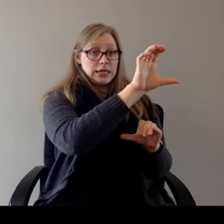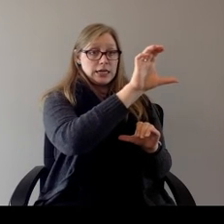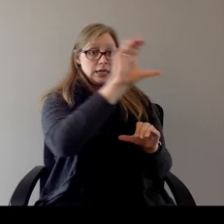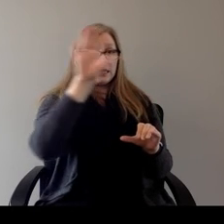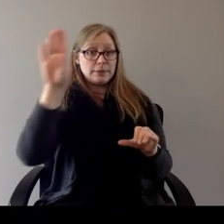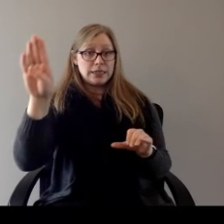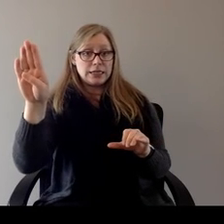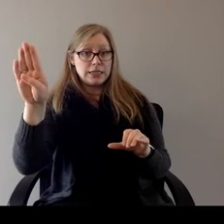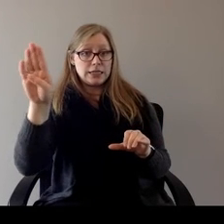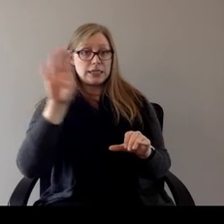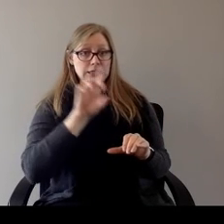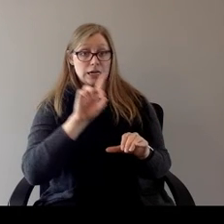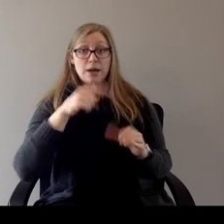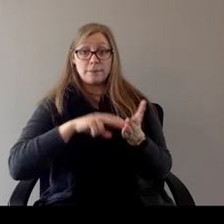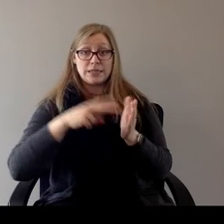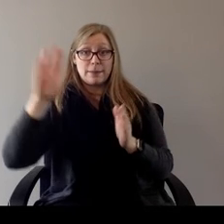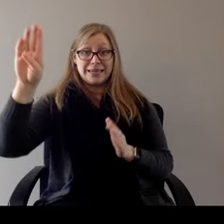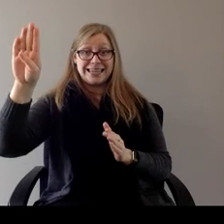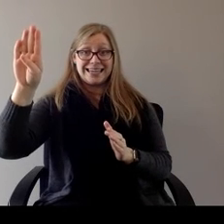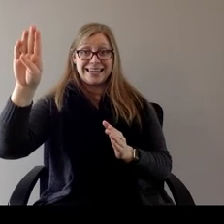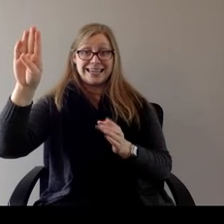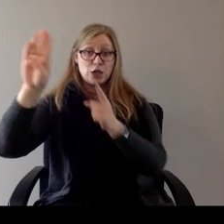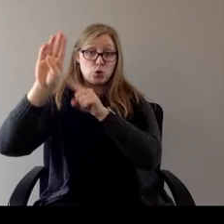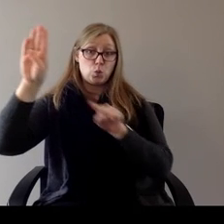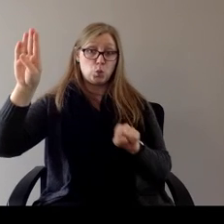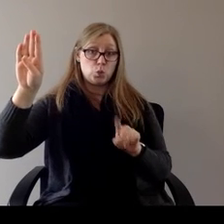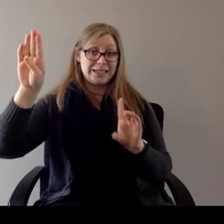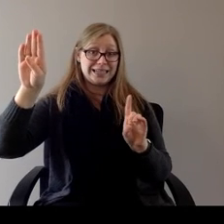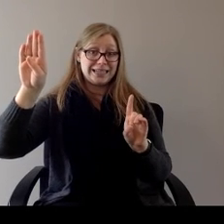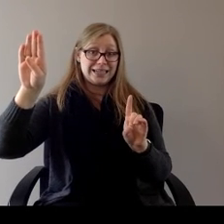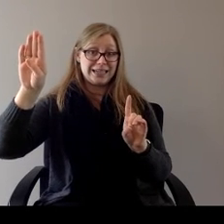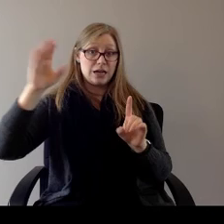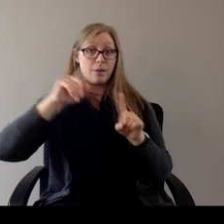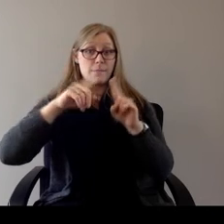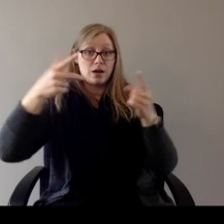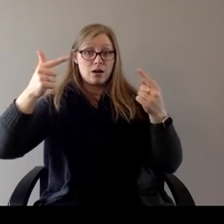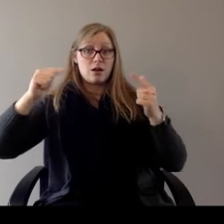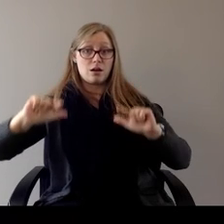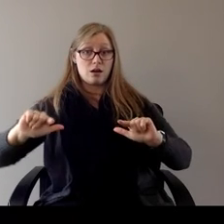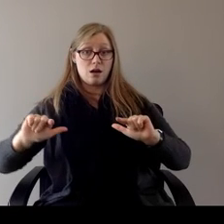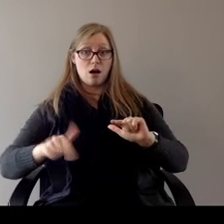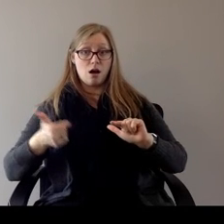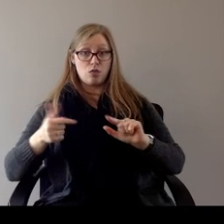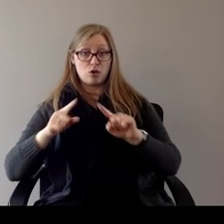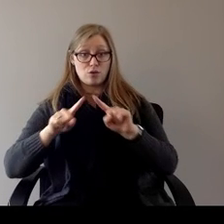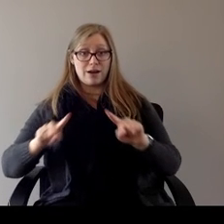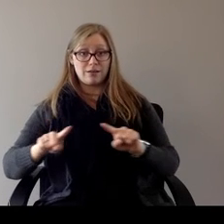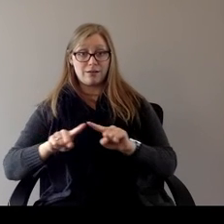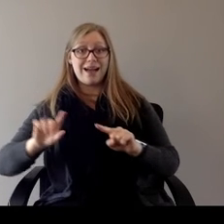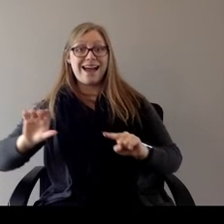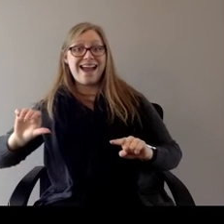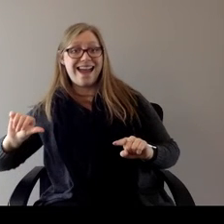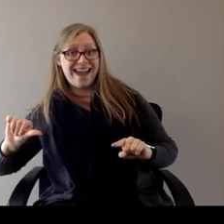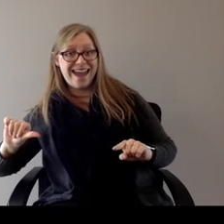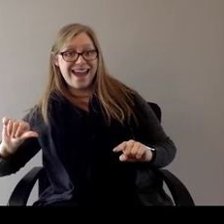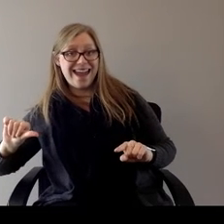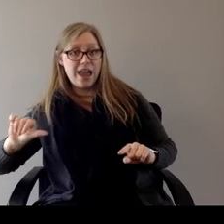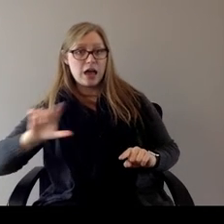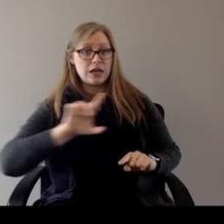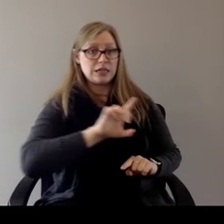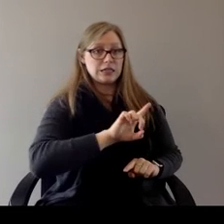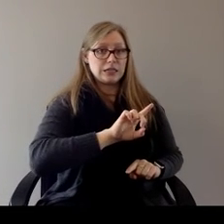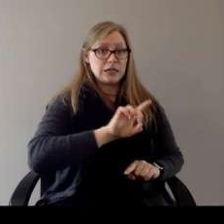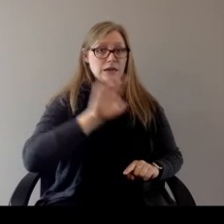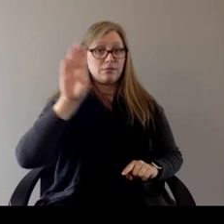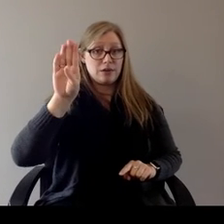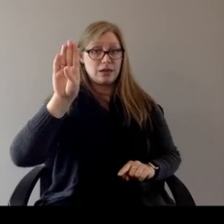to D. If I'm going the other way, I went A, D, B. So what I'm going to say is BD